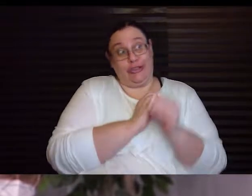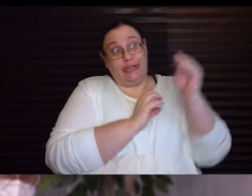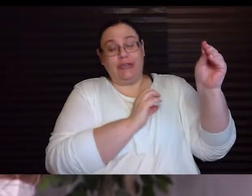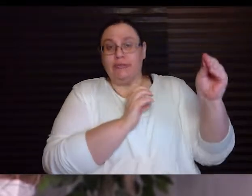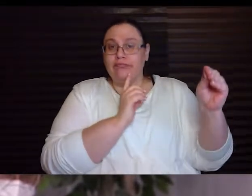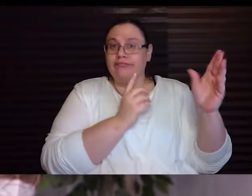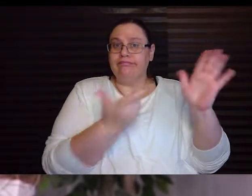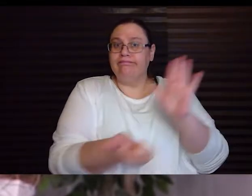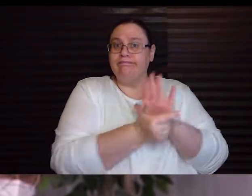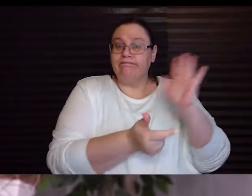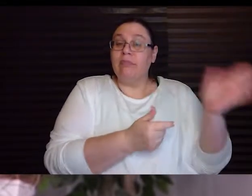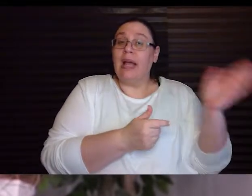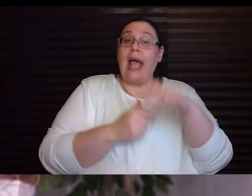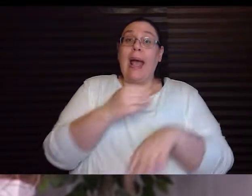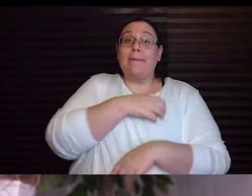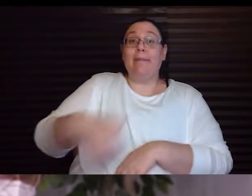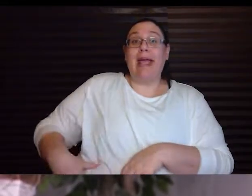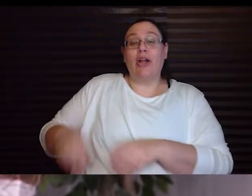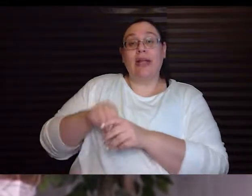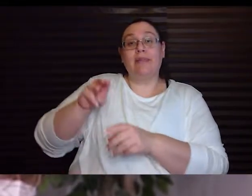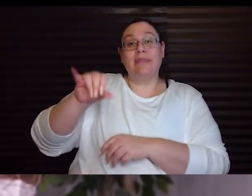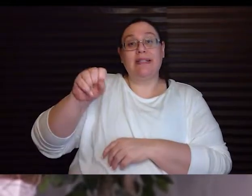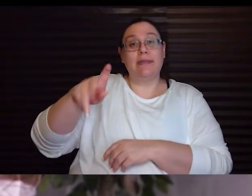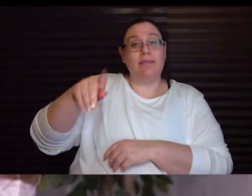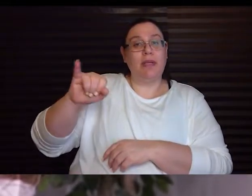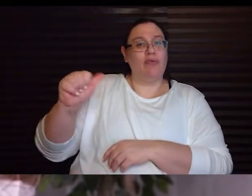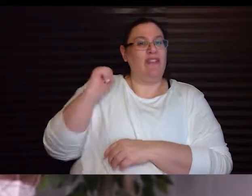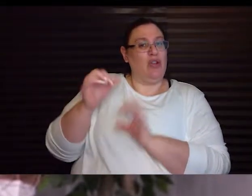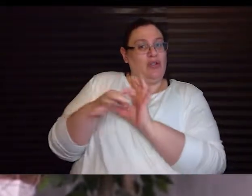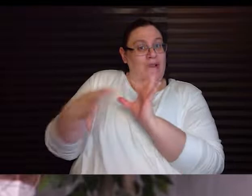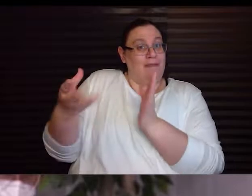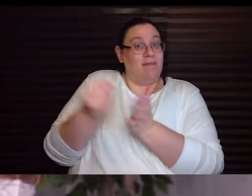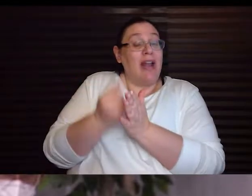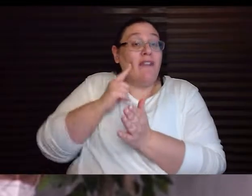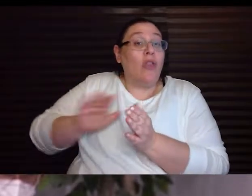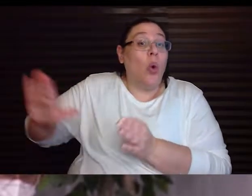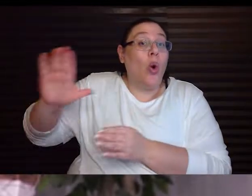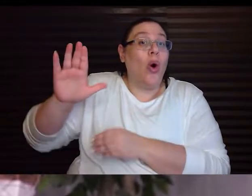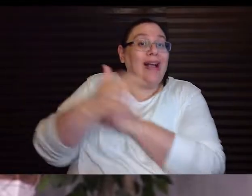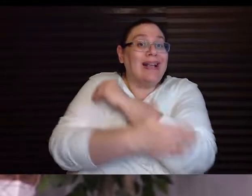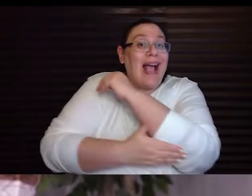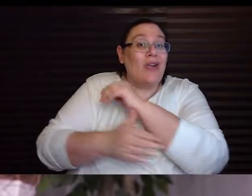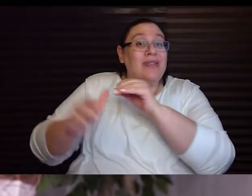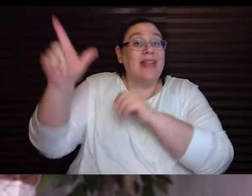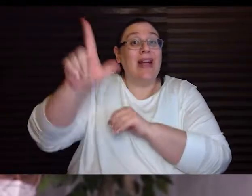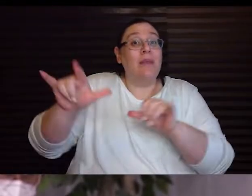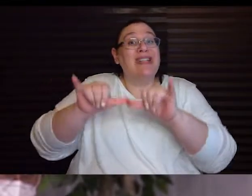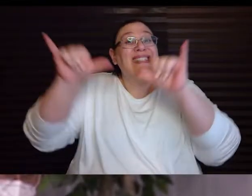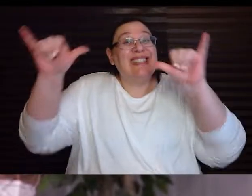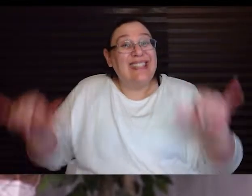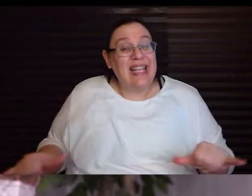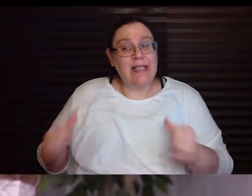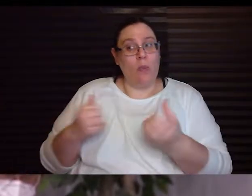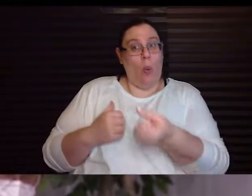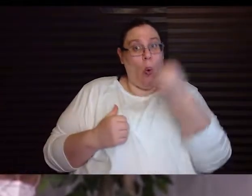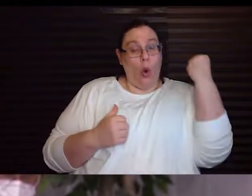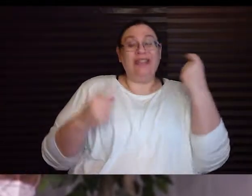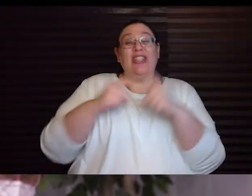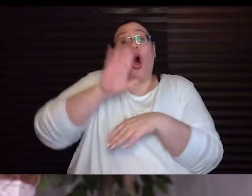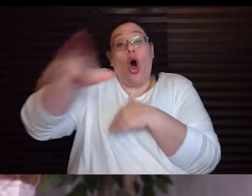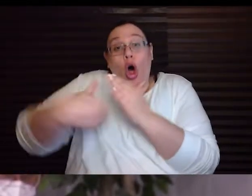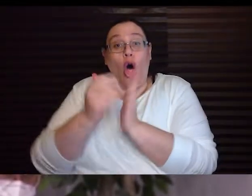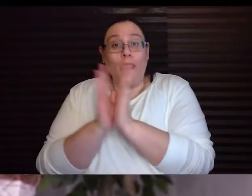mayor in Mississippi refused to release any money for the entire county library system until all books